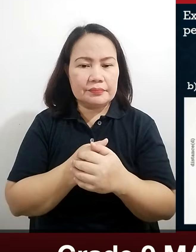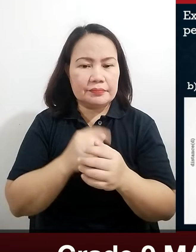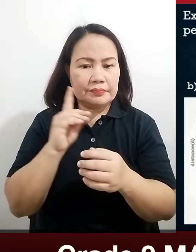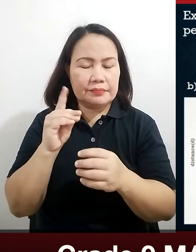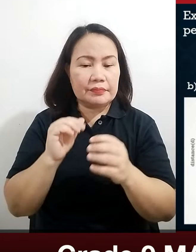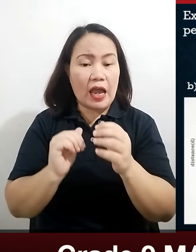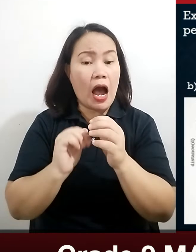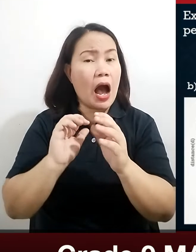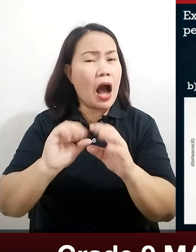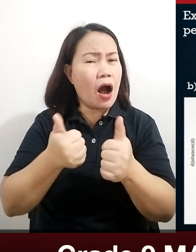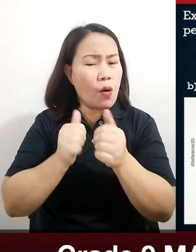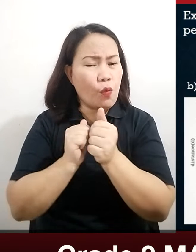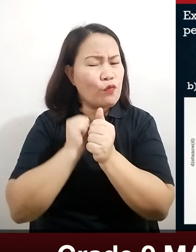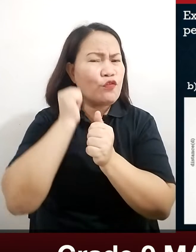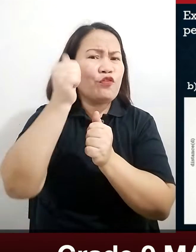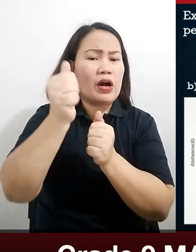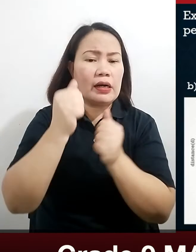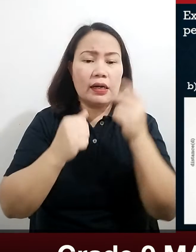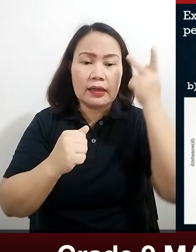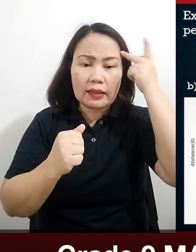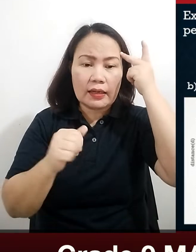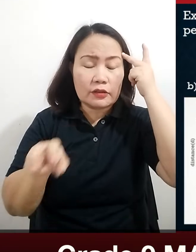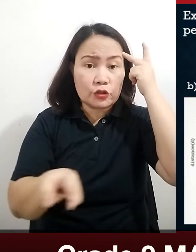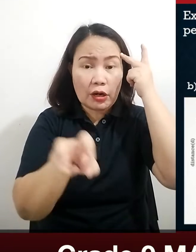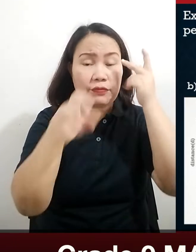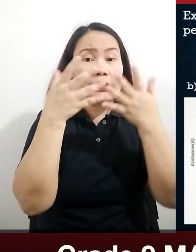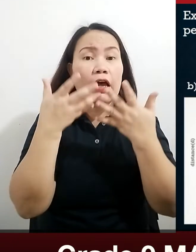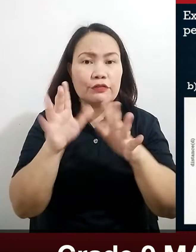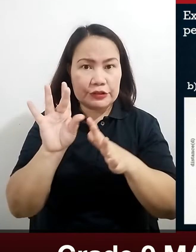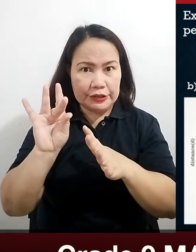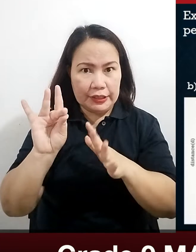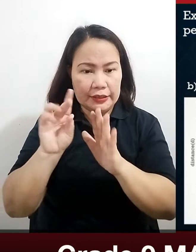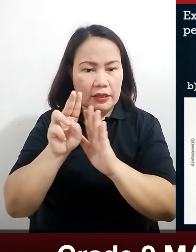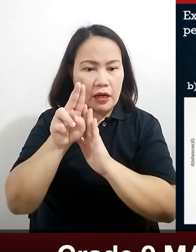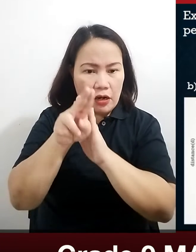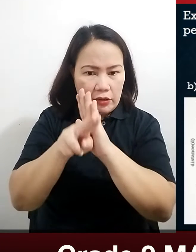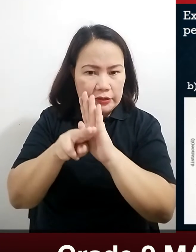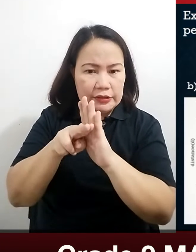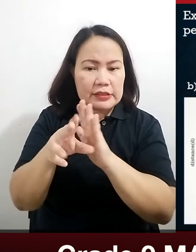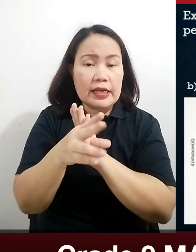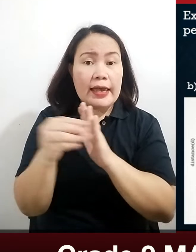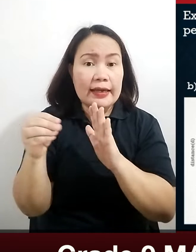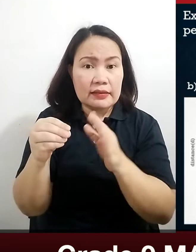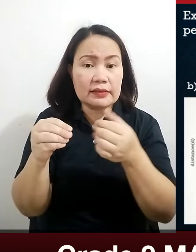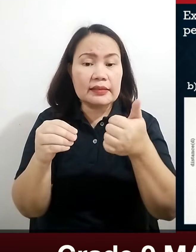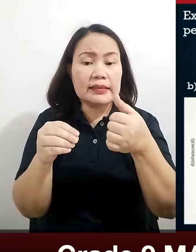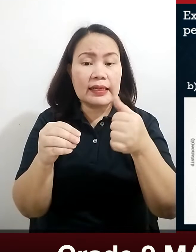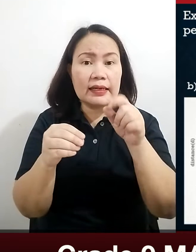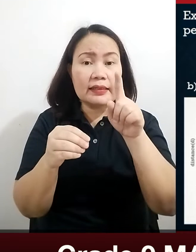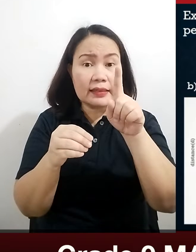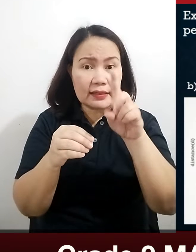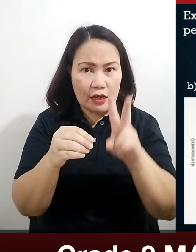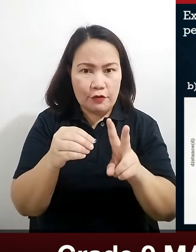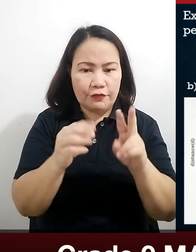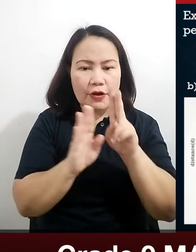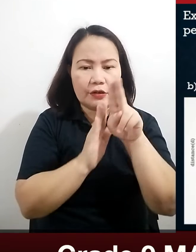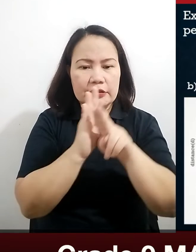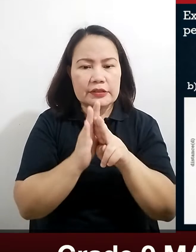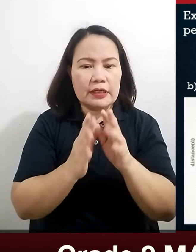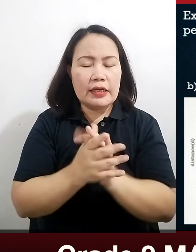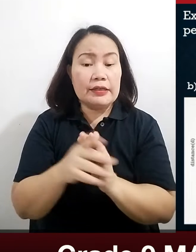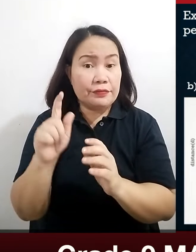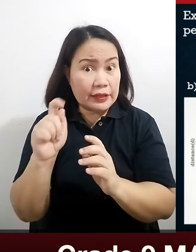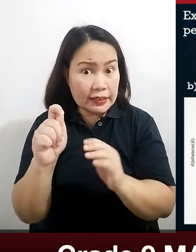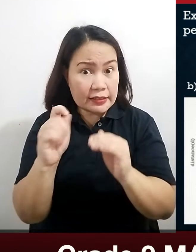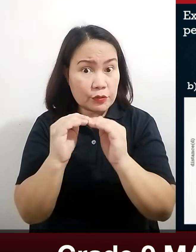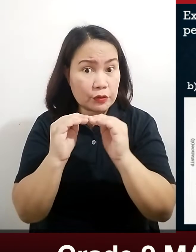hours and 10 and a half hours. So using our equation, so when T is equal to 8, so